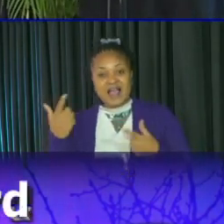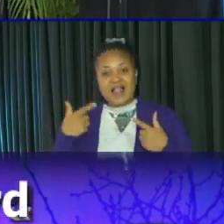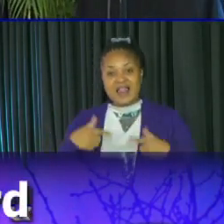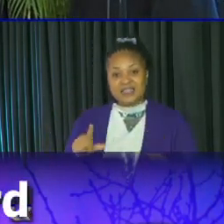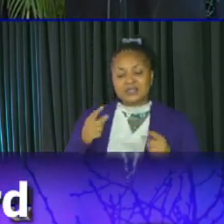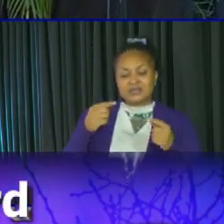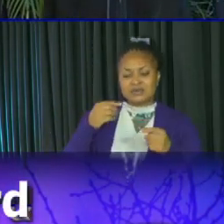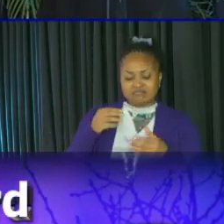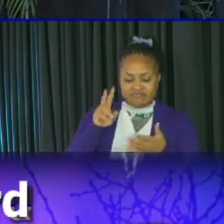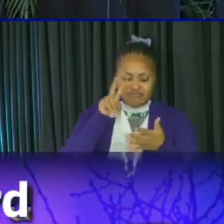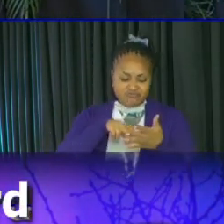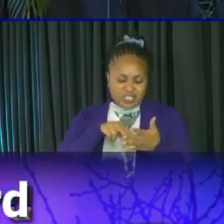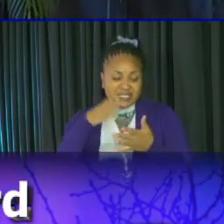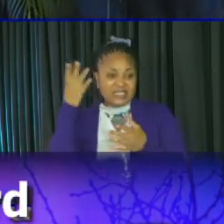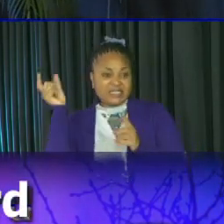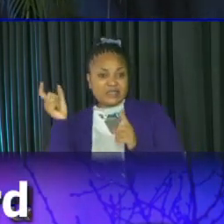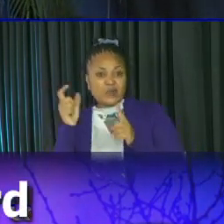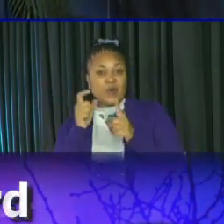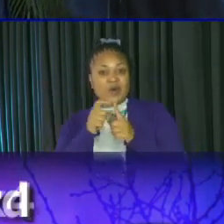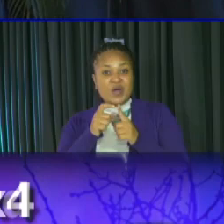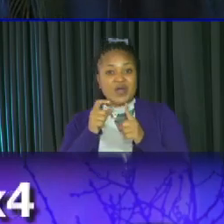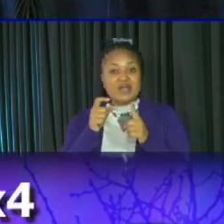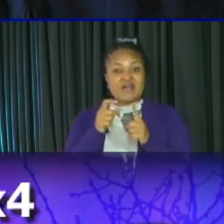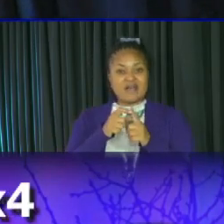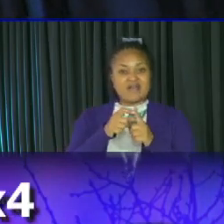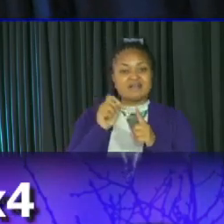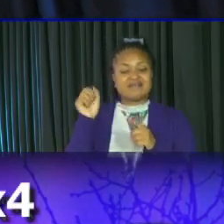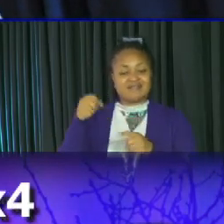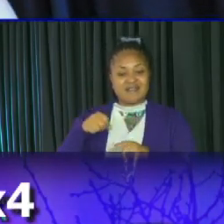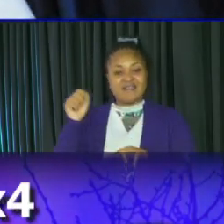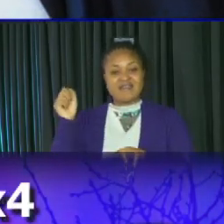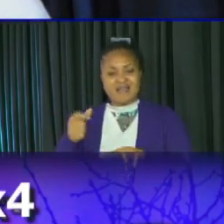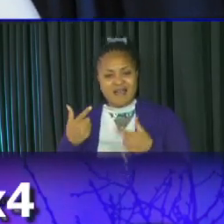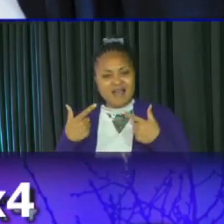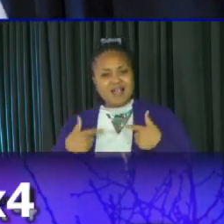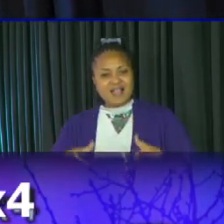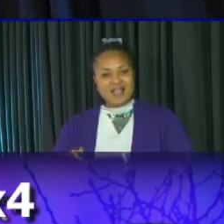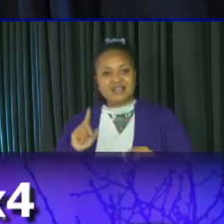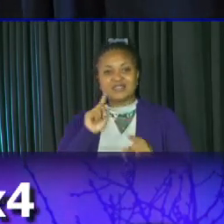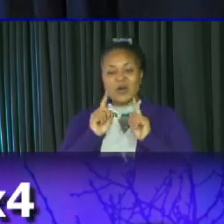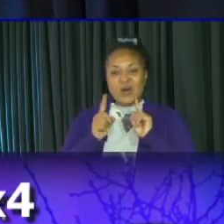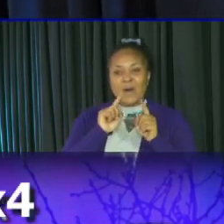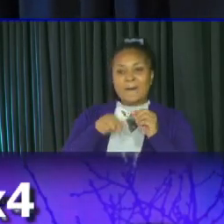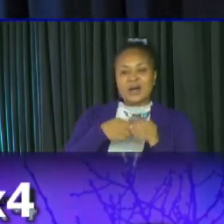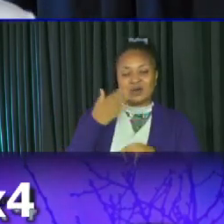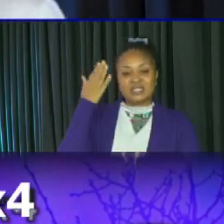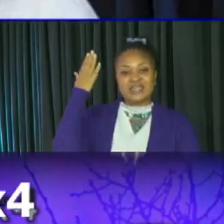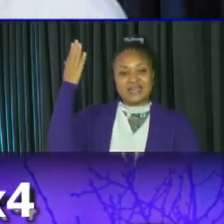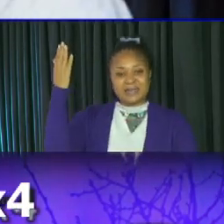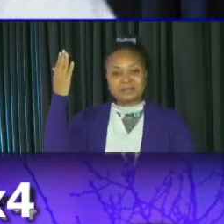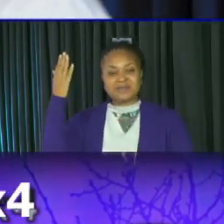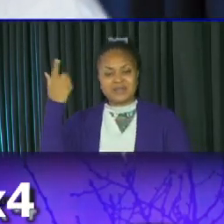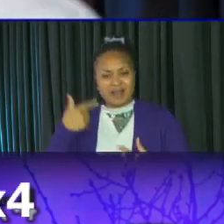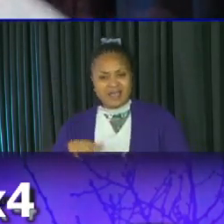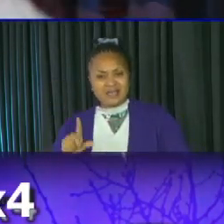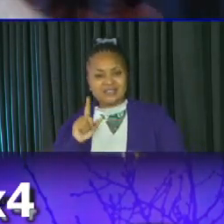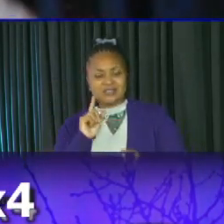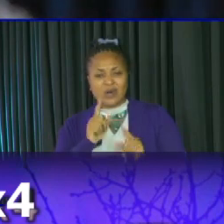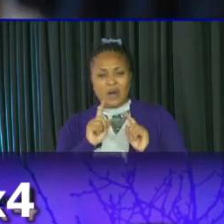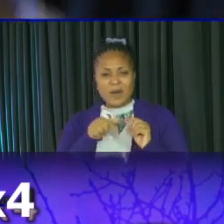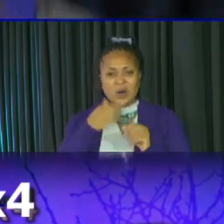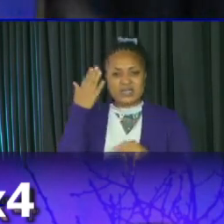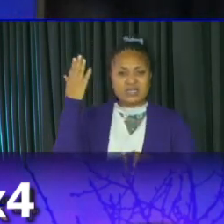go into His Word. Hey, hey, let's talk about Him. Let's talk about